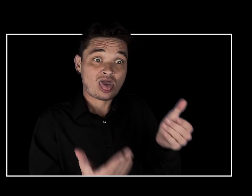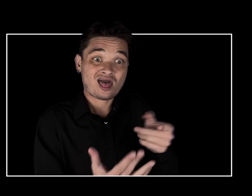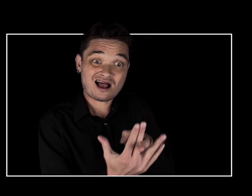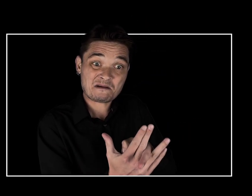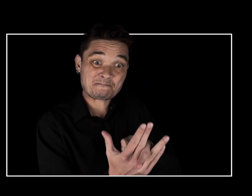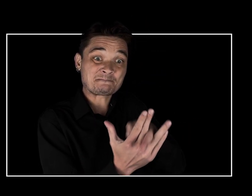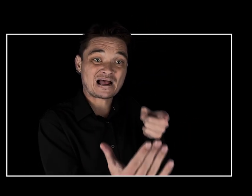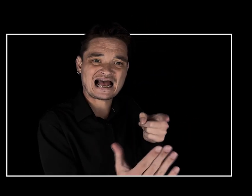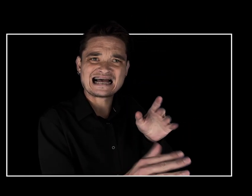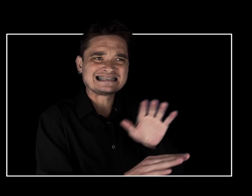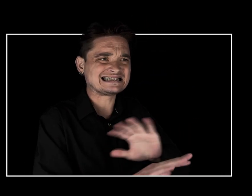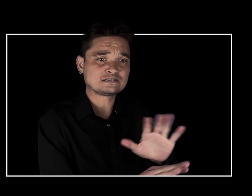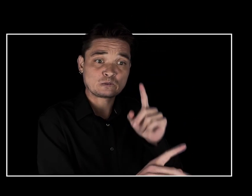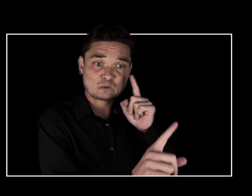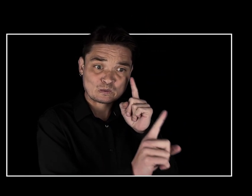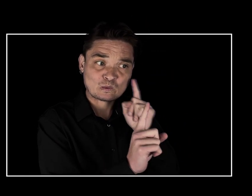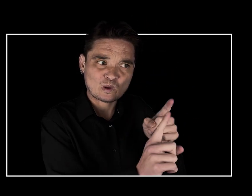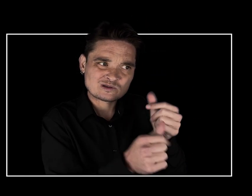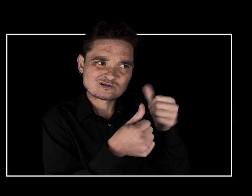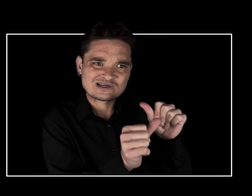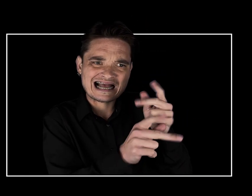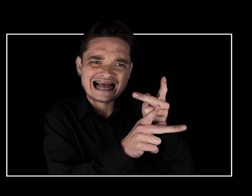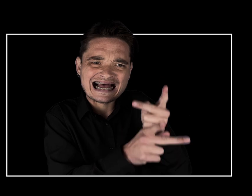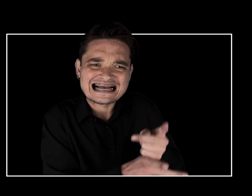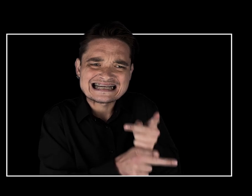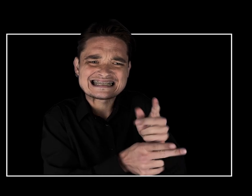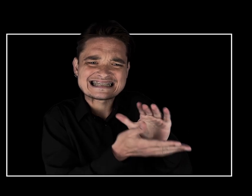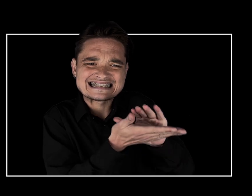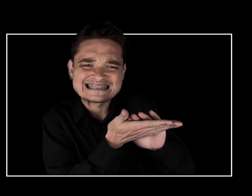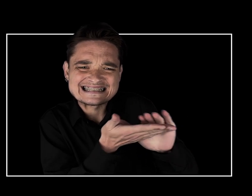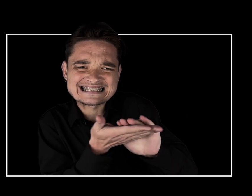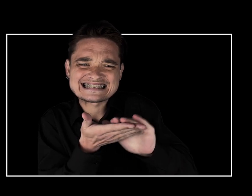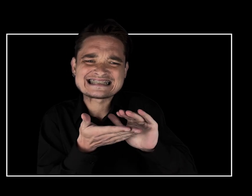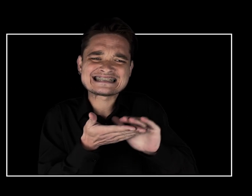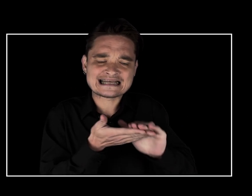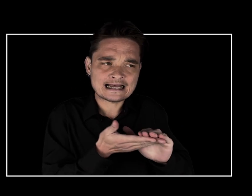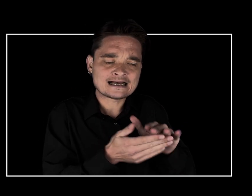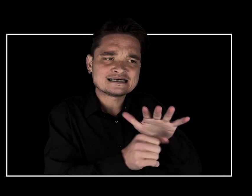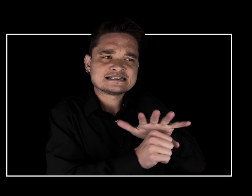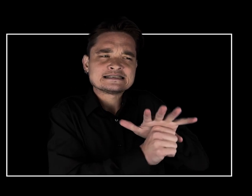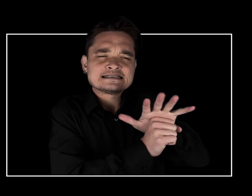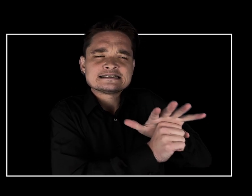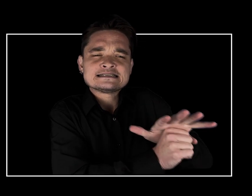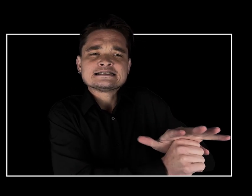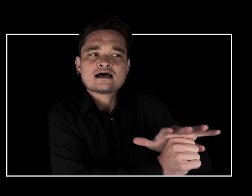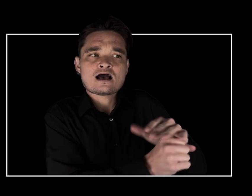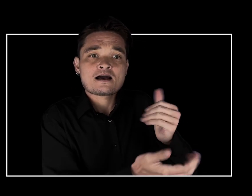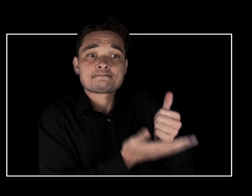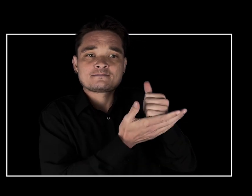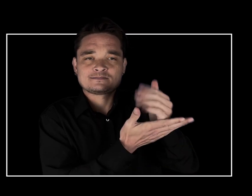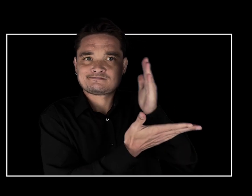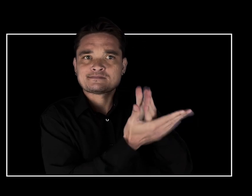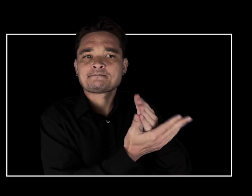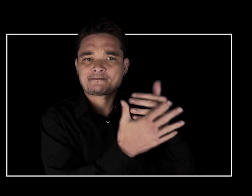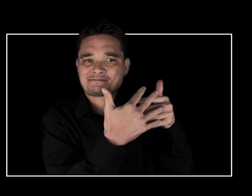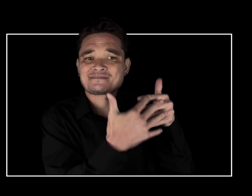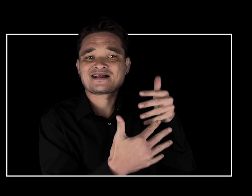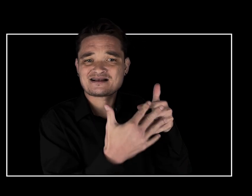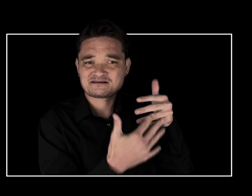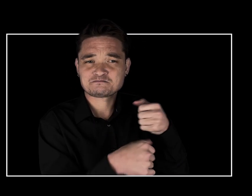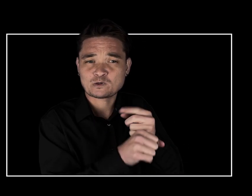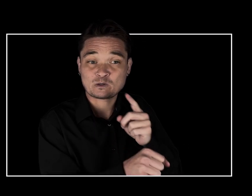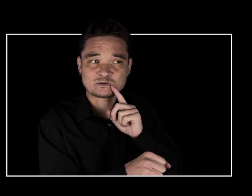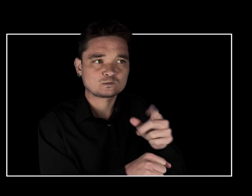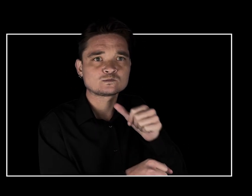Use gauze to stabilize the object and apply direct pressure around the wound while making sure you do not press on the